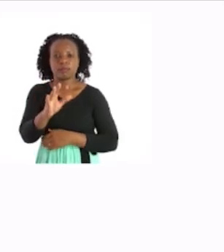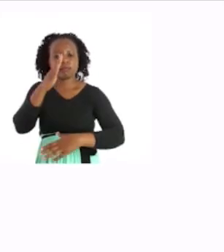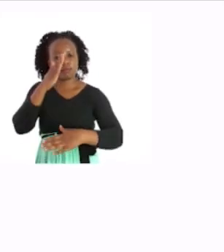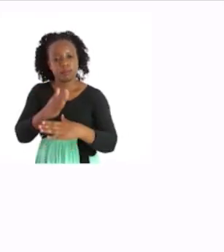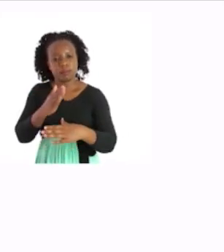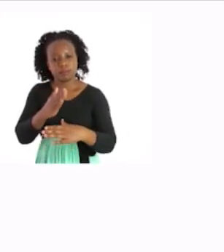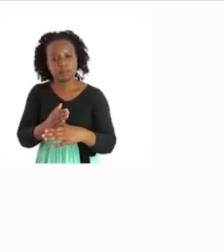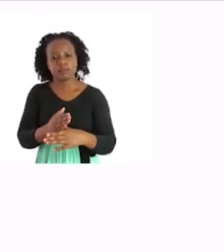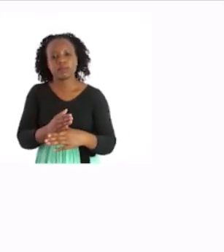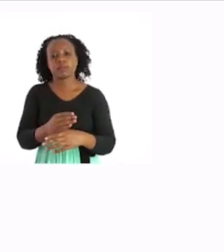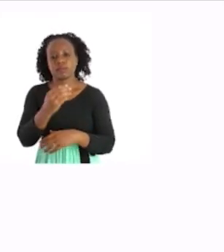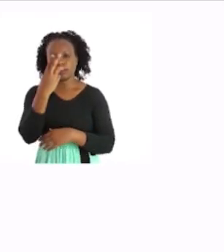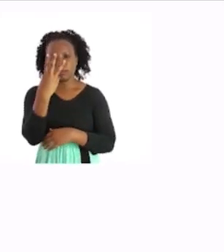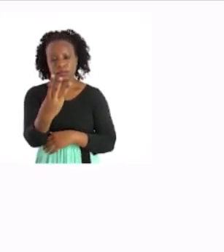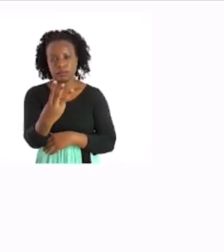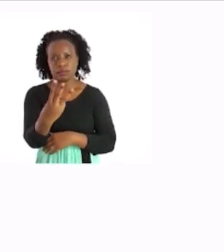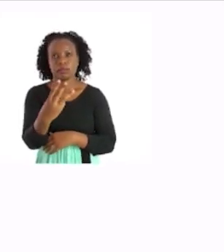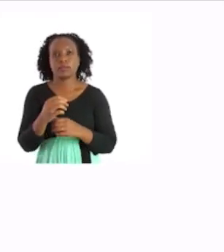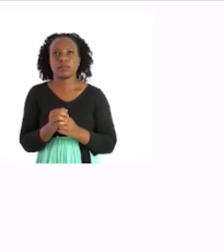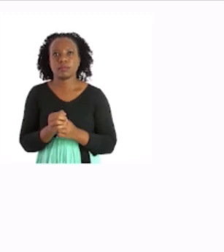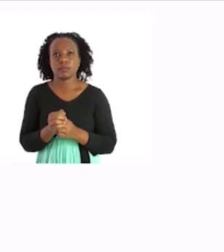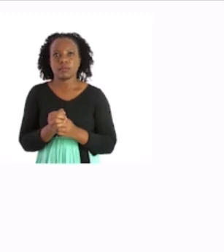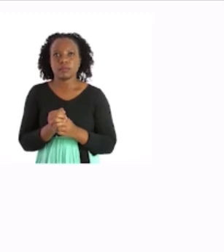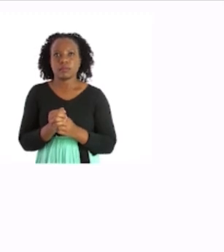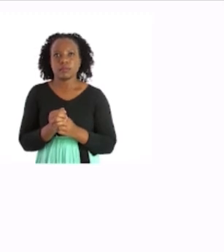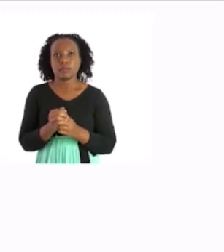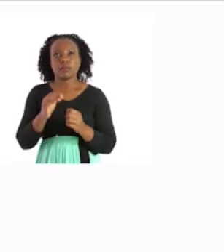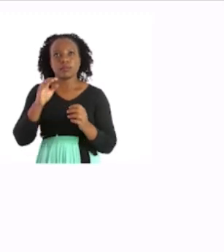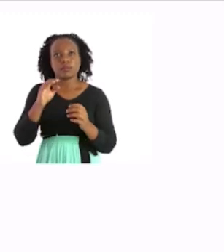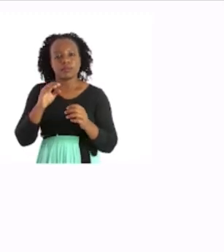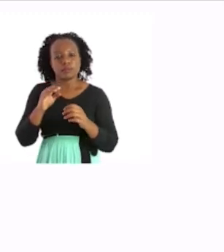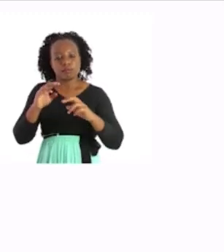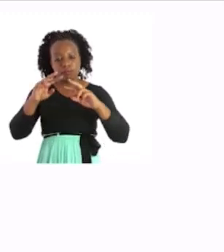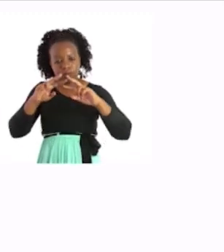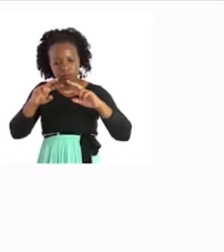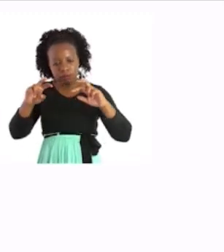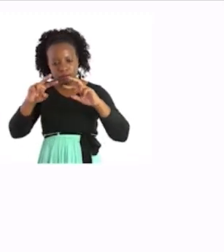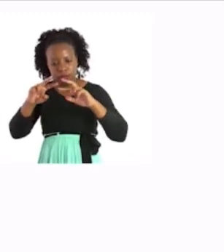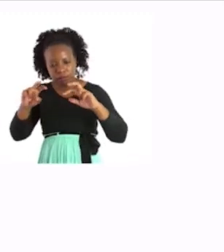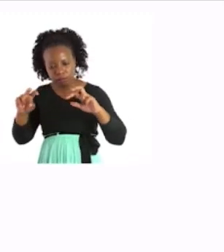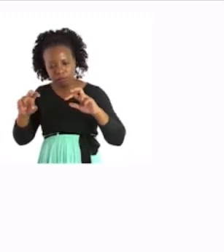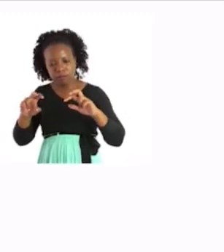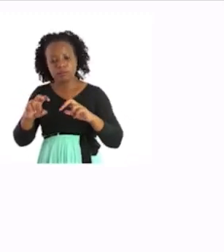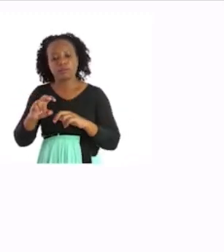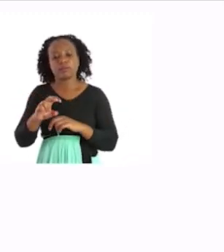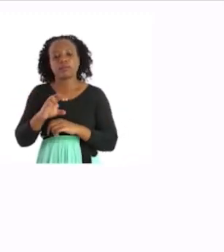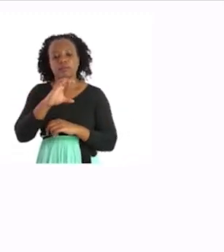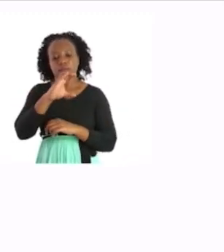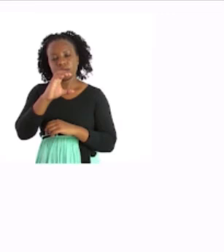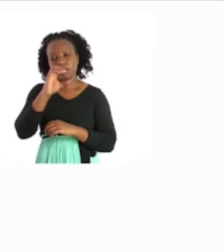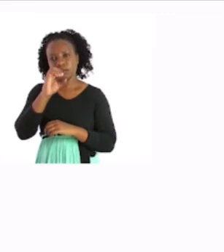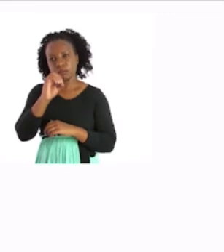activity 3. On activity 3, you are going to find the collective nouns in